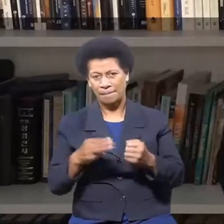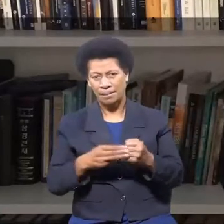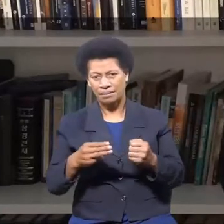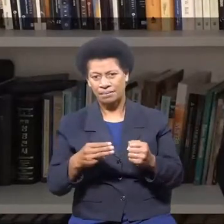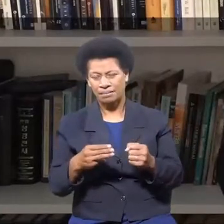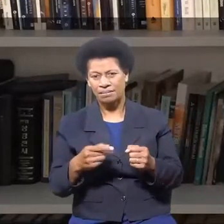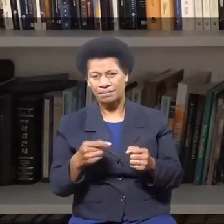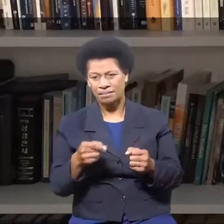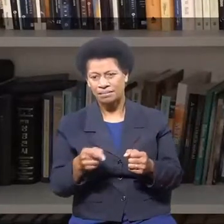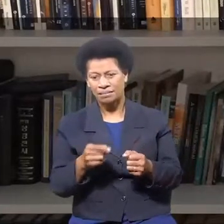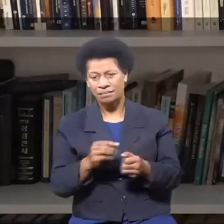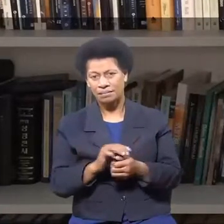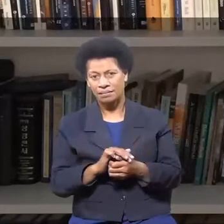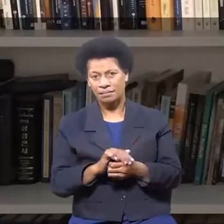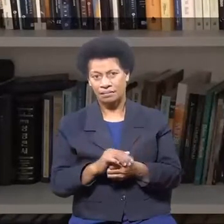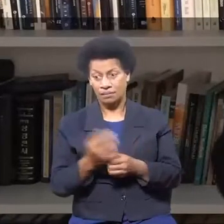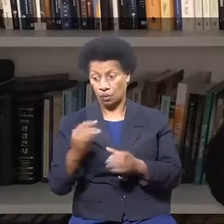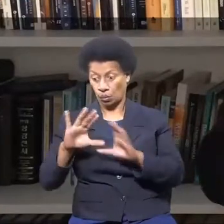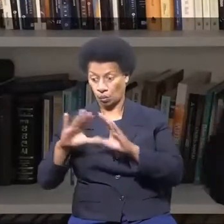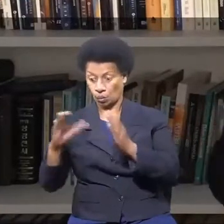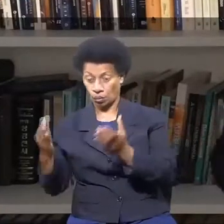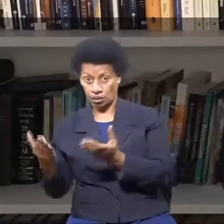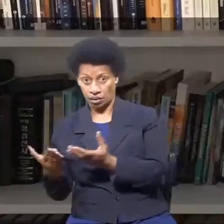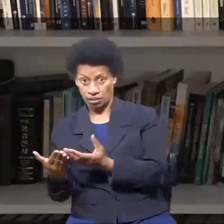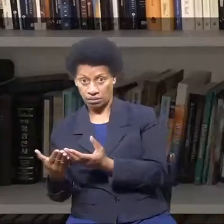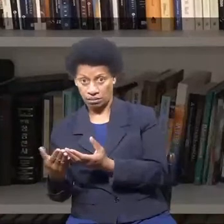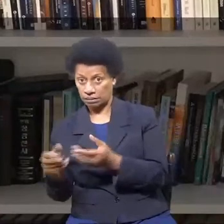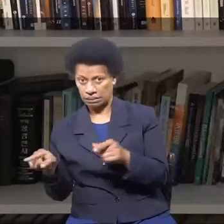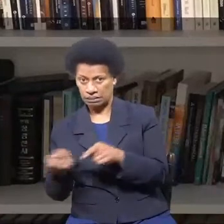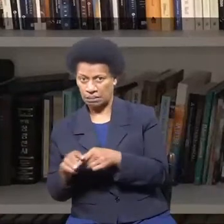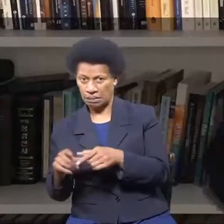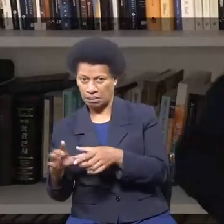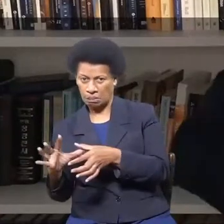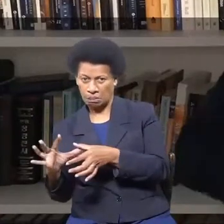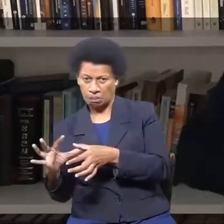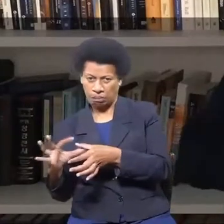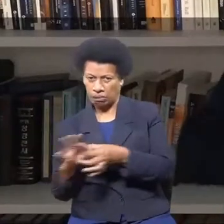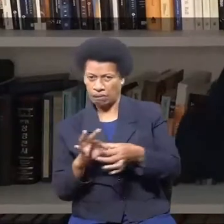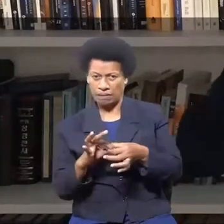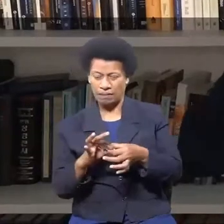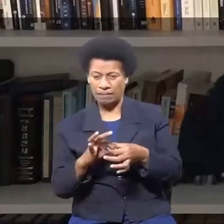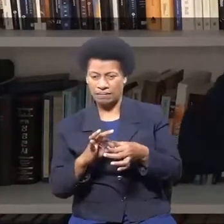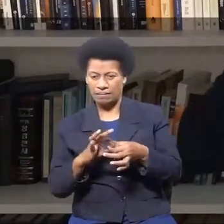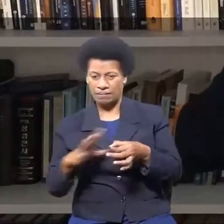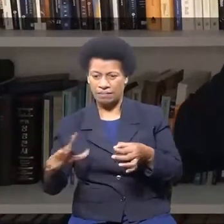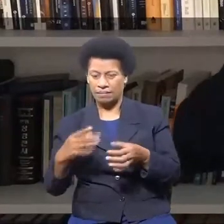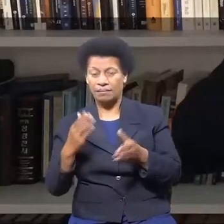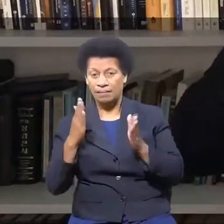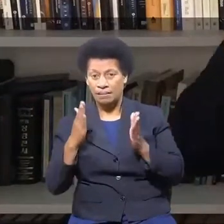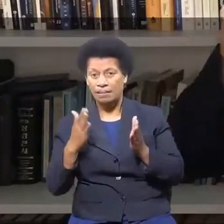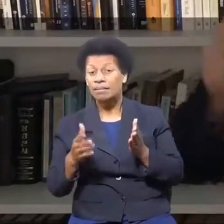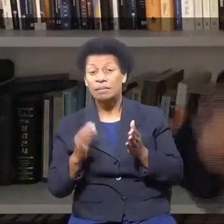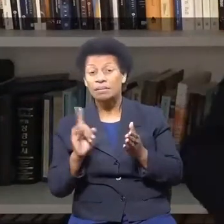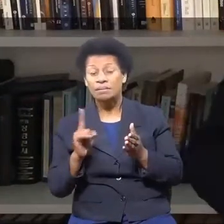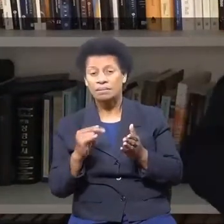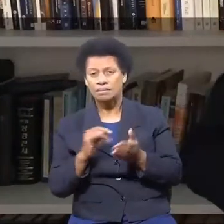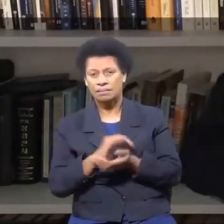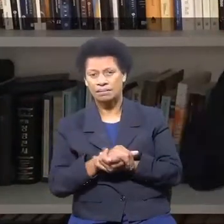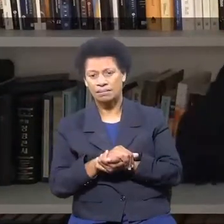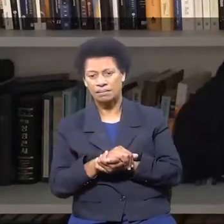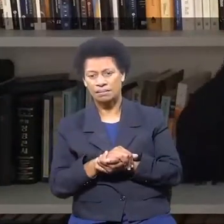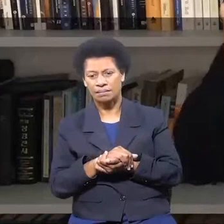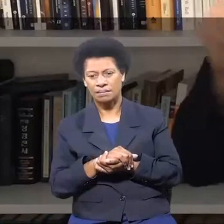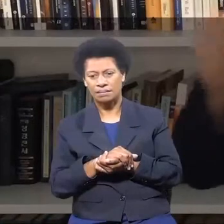But there's a magnetic field around our Earth that's caused by the currents of